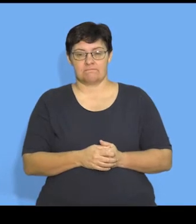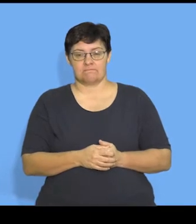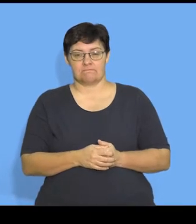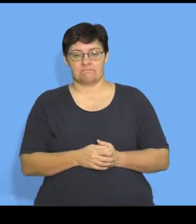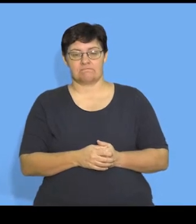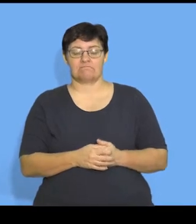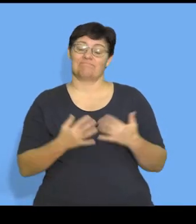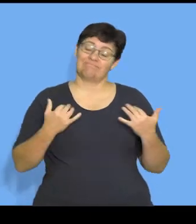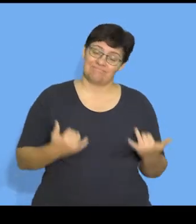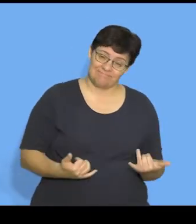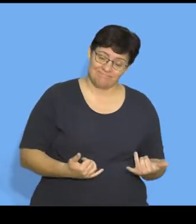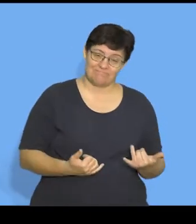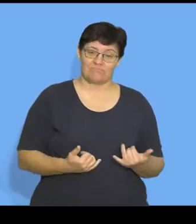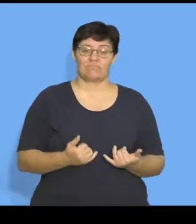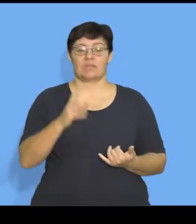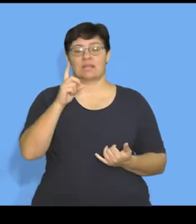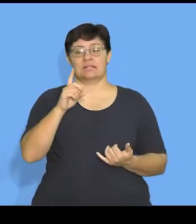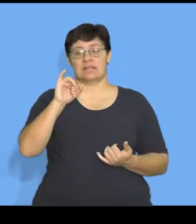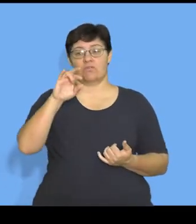Now we need to talk about direction.